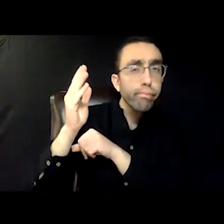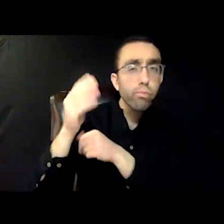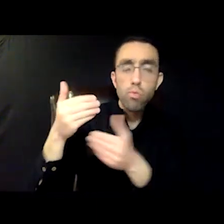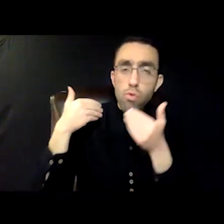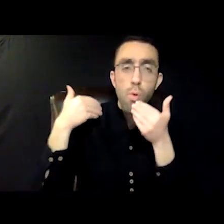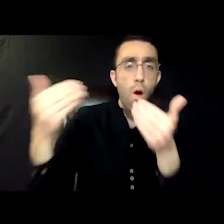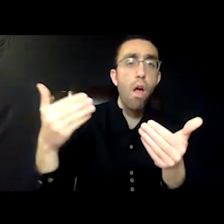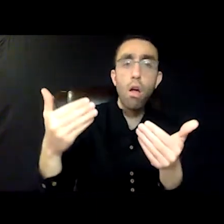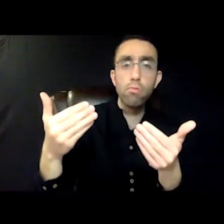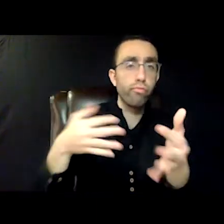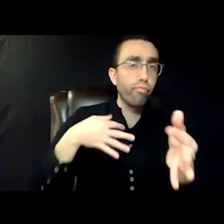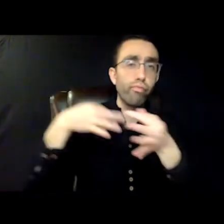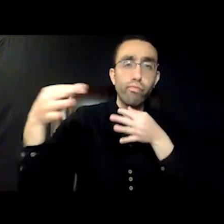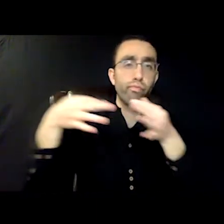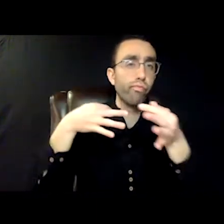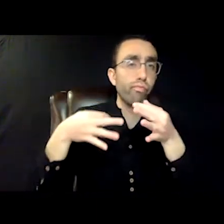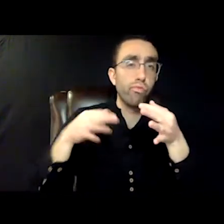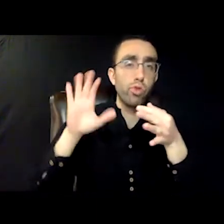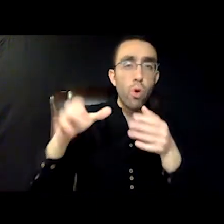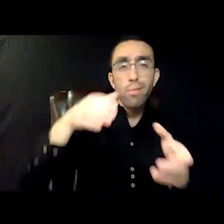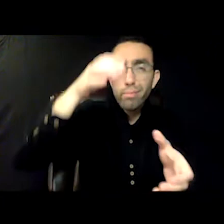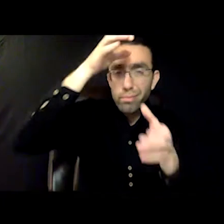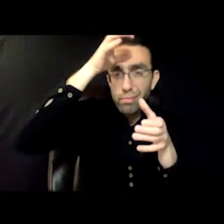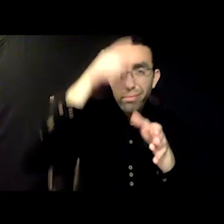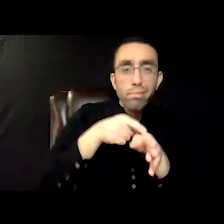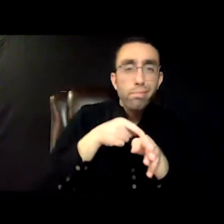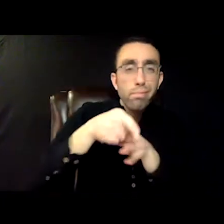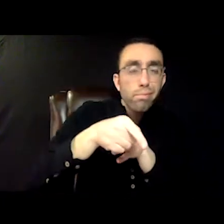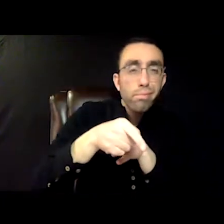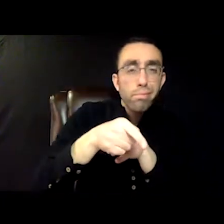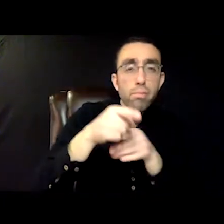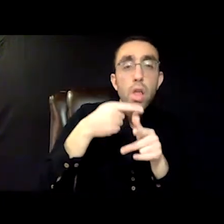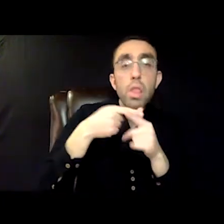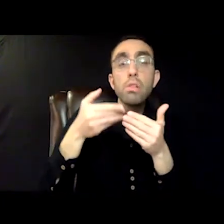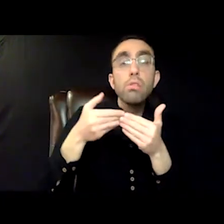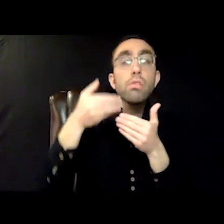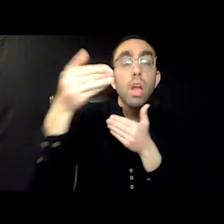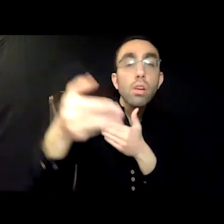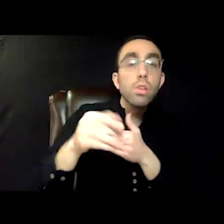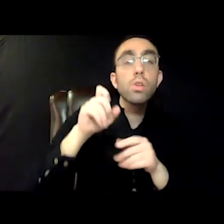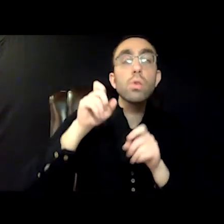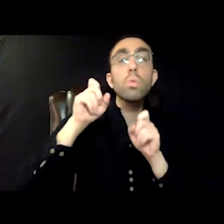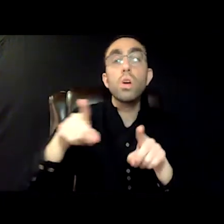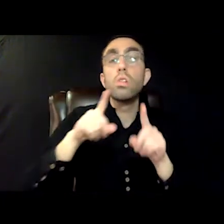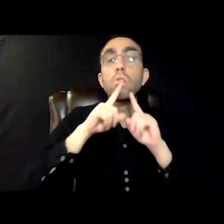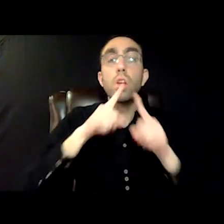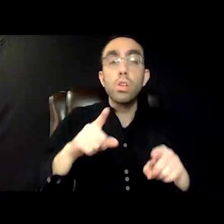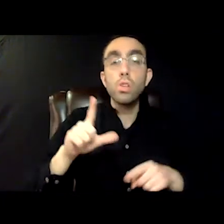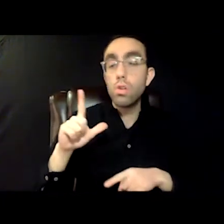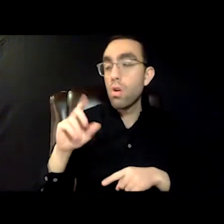knowledge you want to leave us with at this time before we move into the Q&A part. Okay, yeah, I don't have,